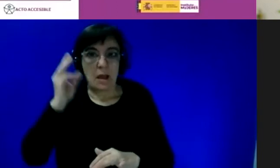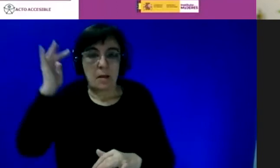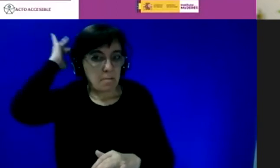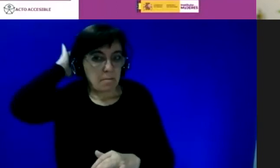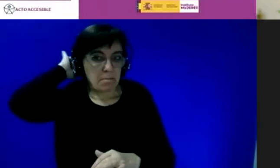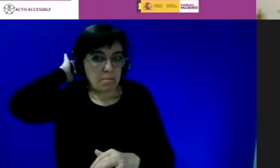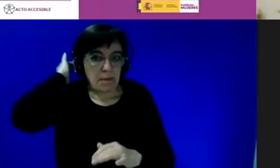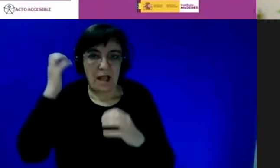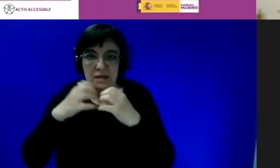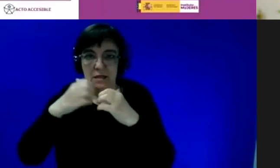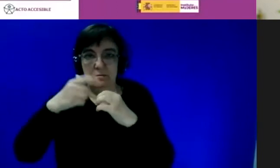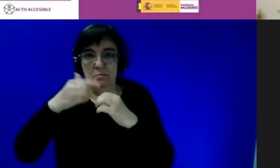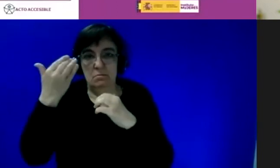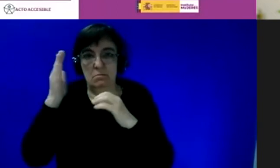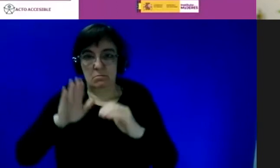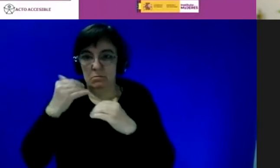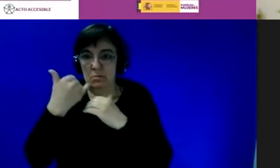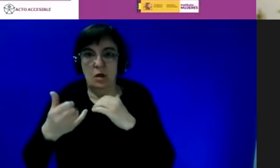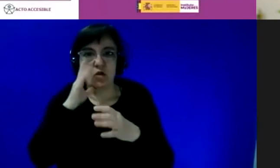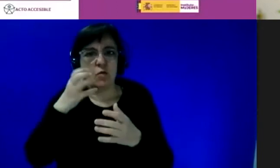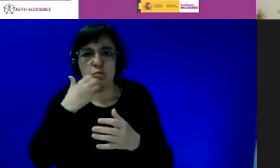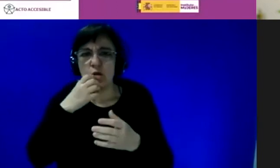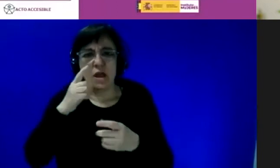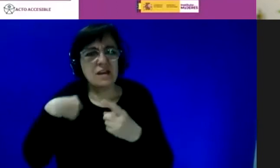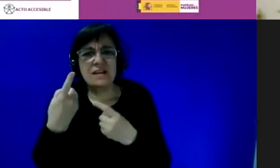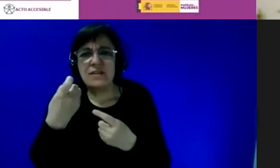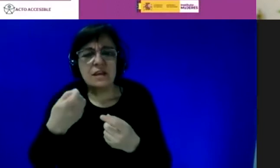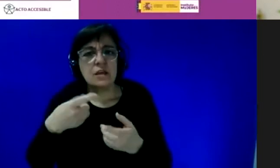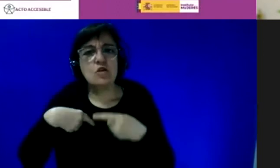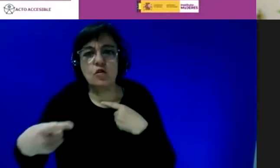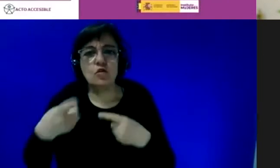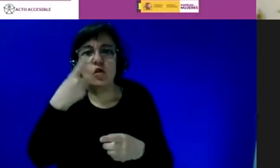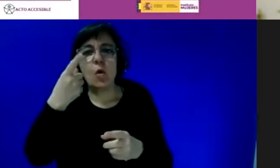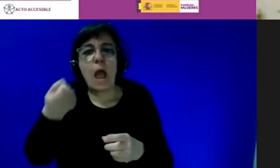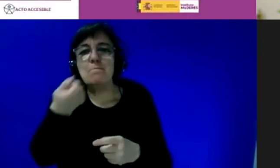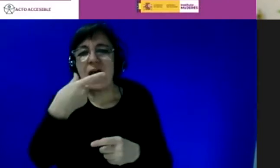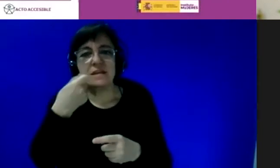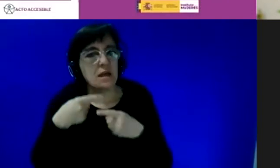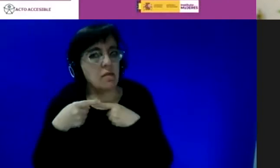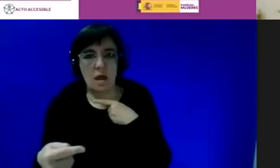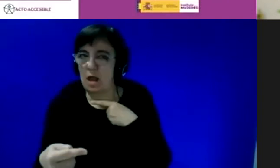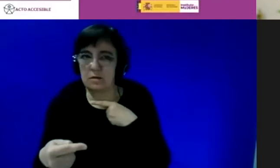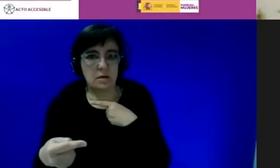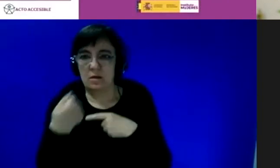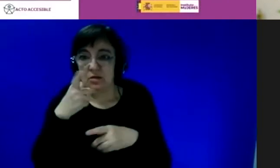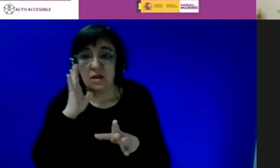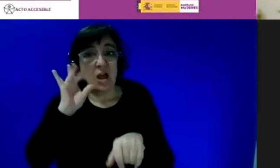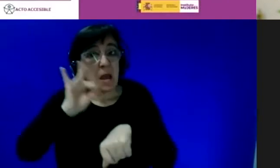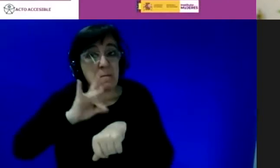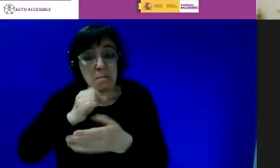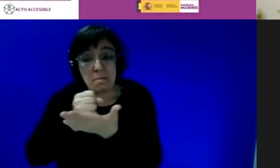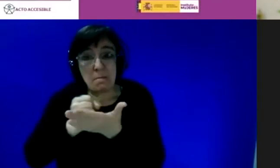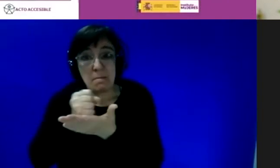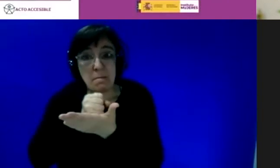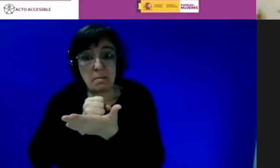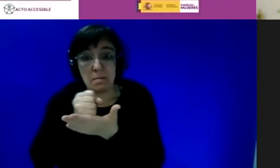needs every day to take a medicine, and this is medicine just disappeared from Ukraine. To take it from